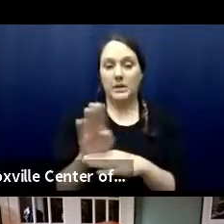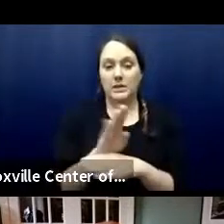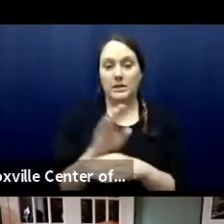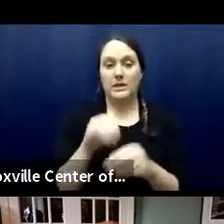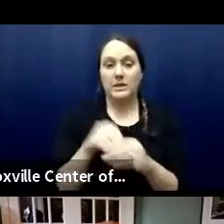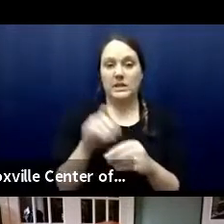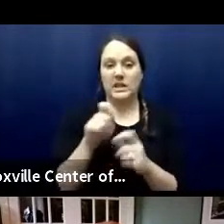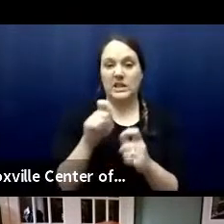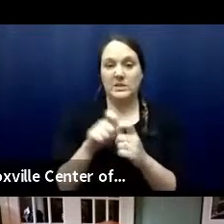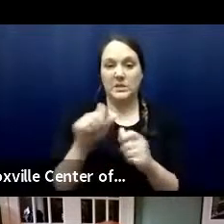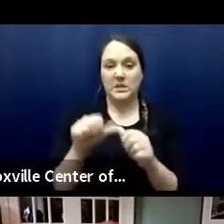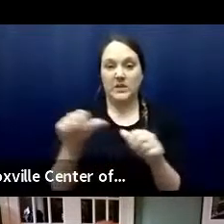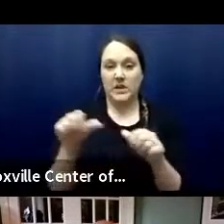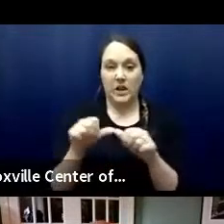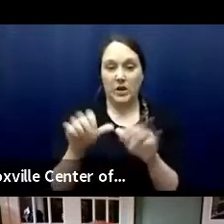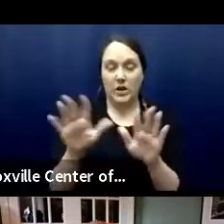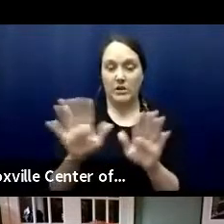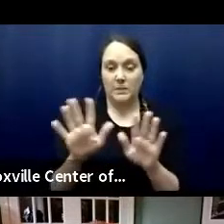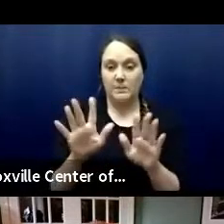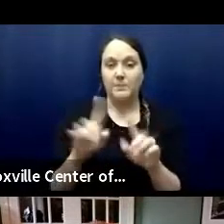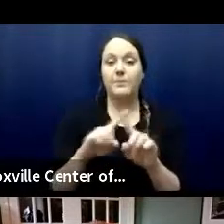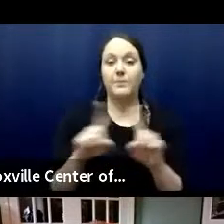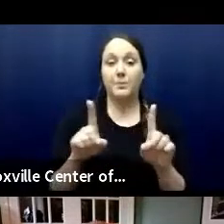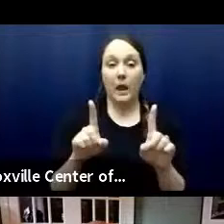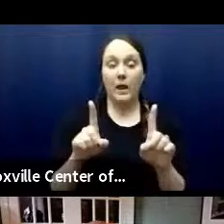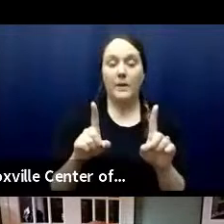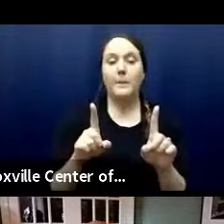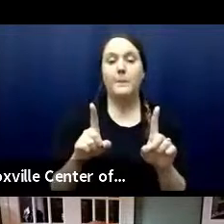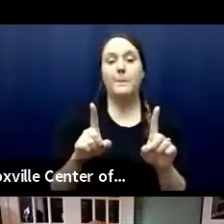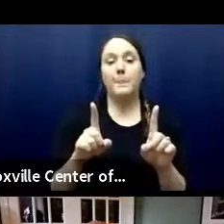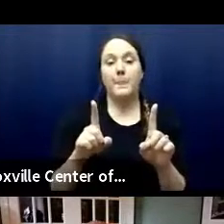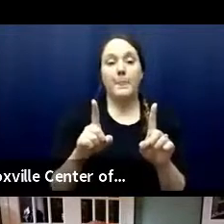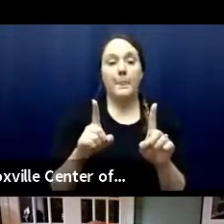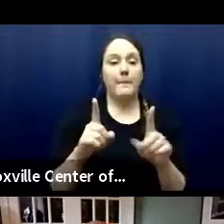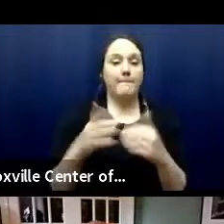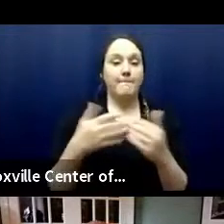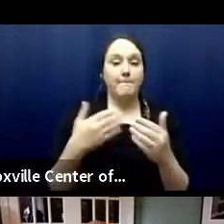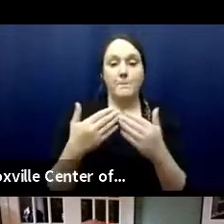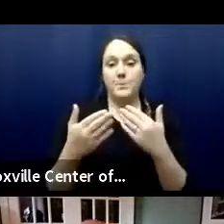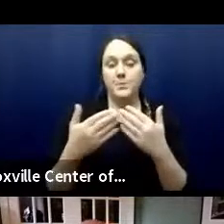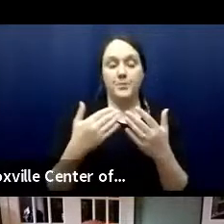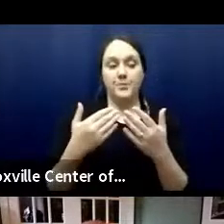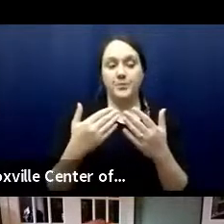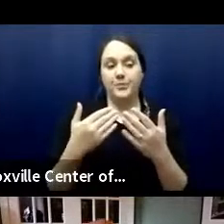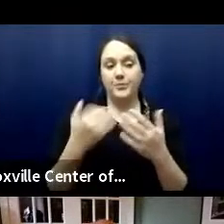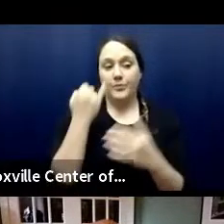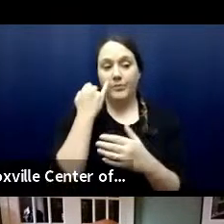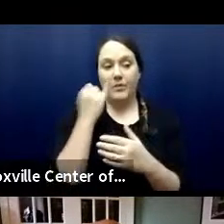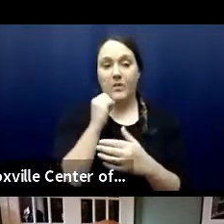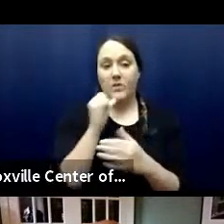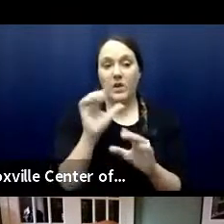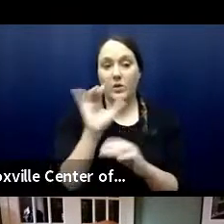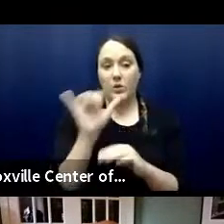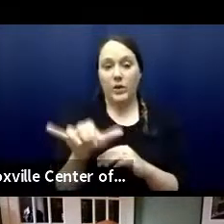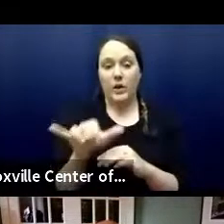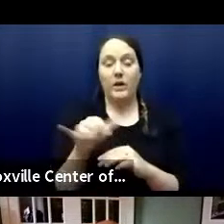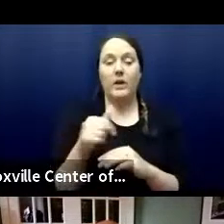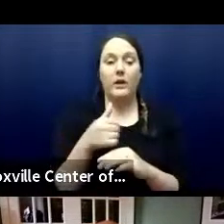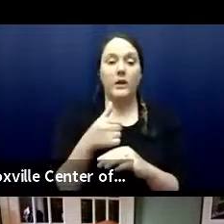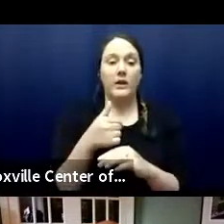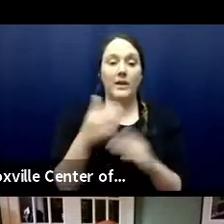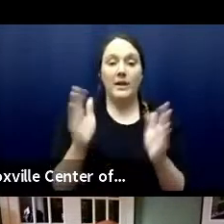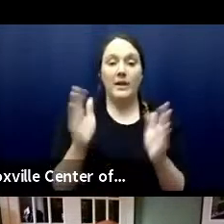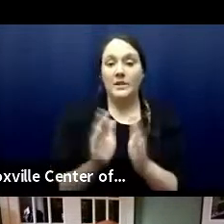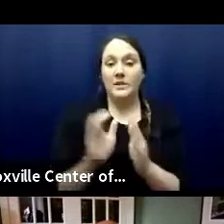a specific geographical area. But nevertheless, even if we don't do that, a